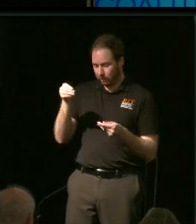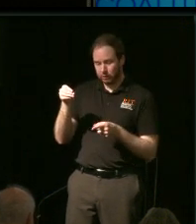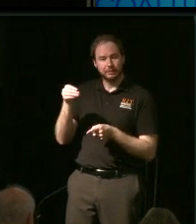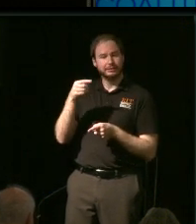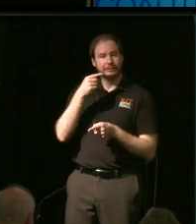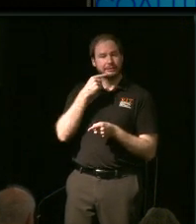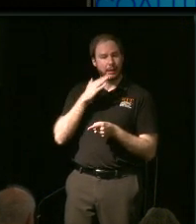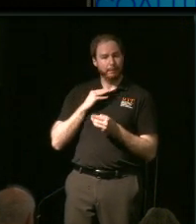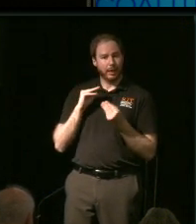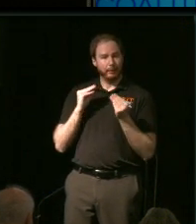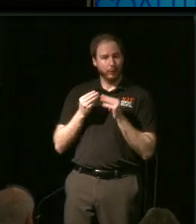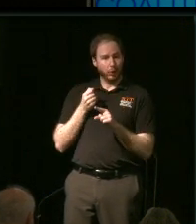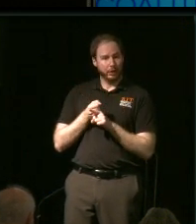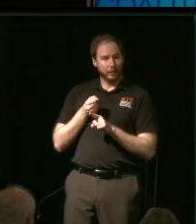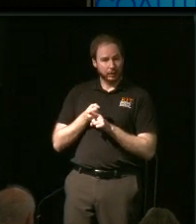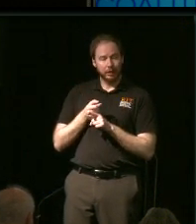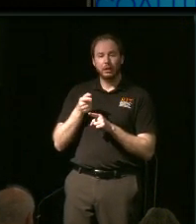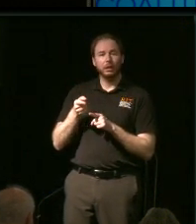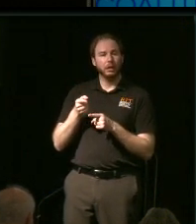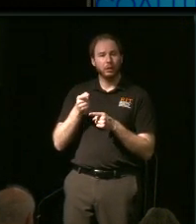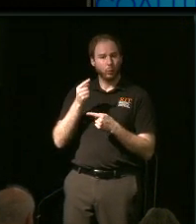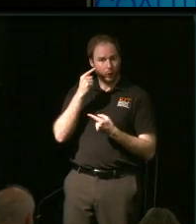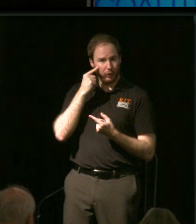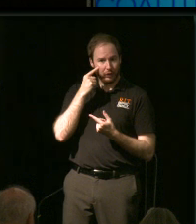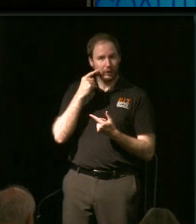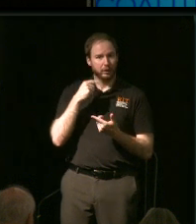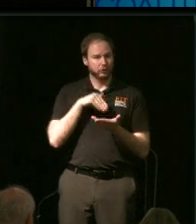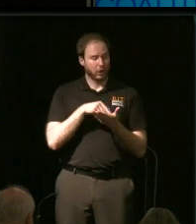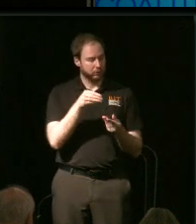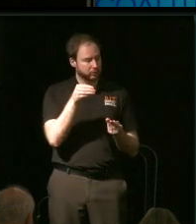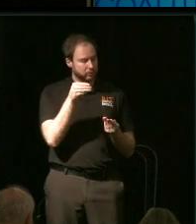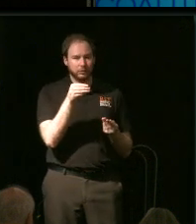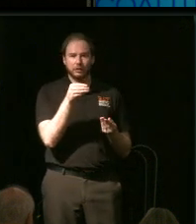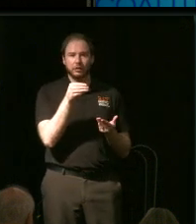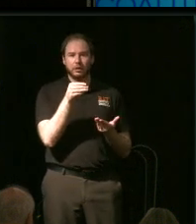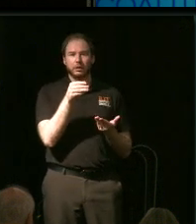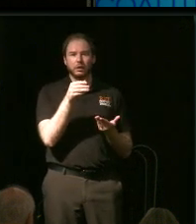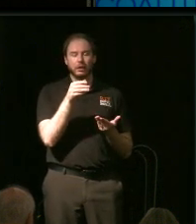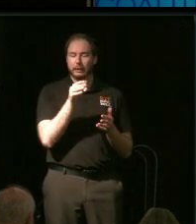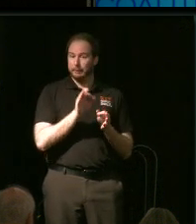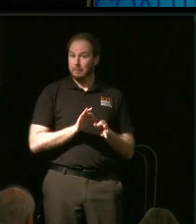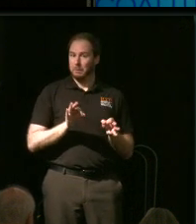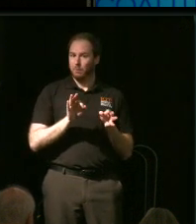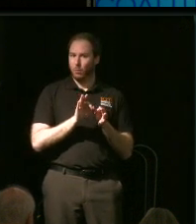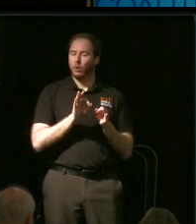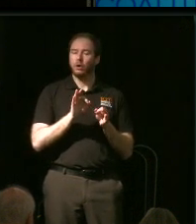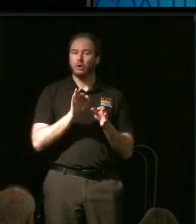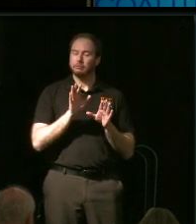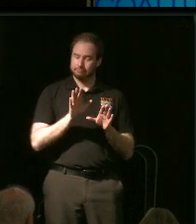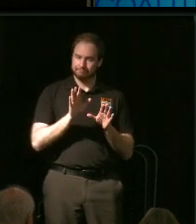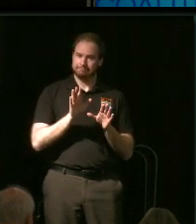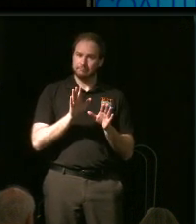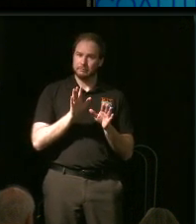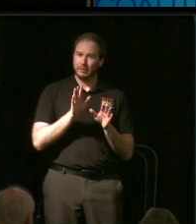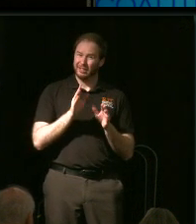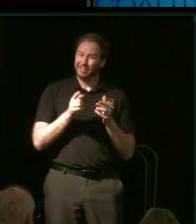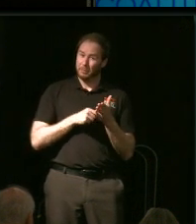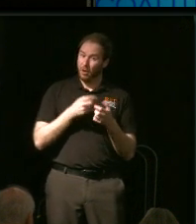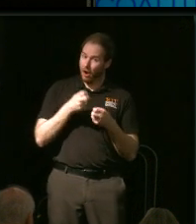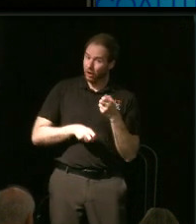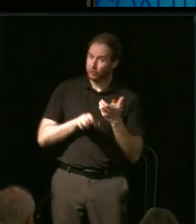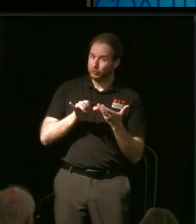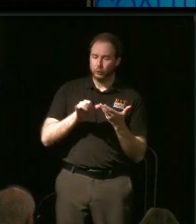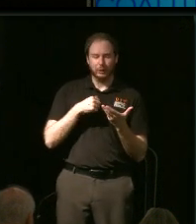my mutations or these are my variations, what do you think? It's so important and sometimes so hard to